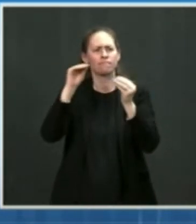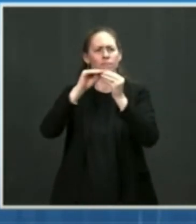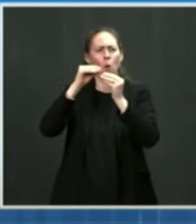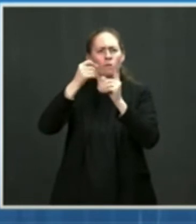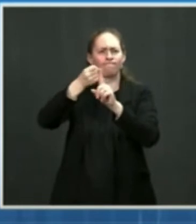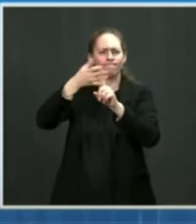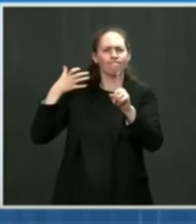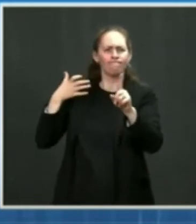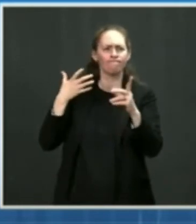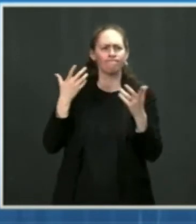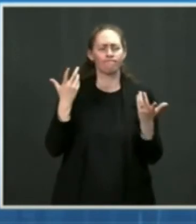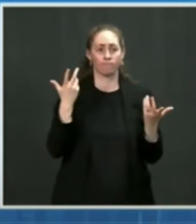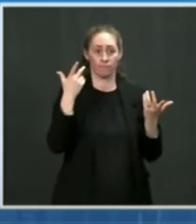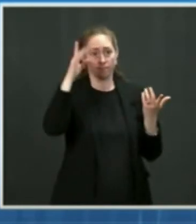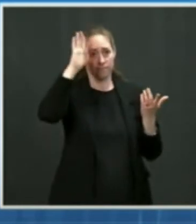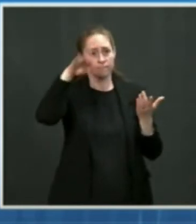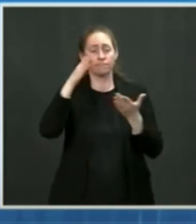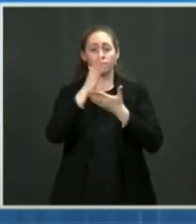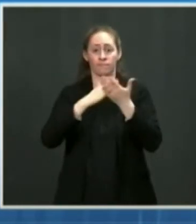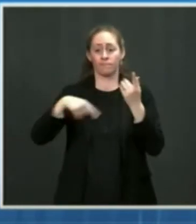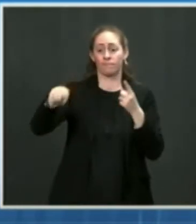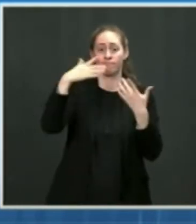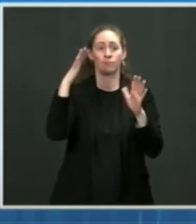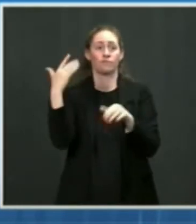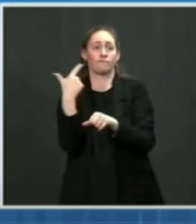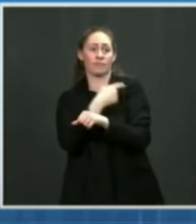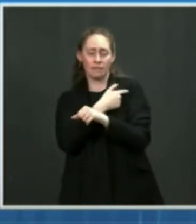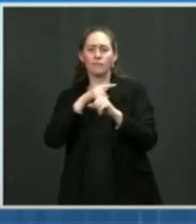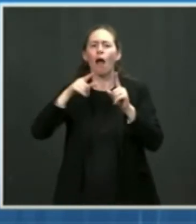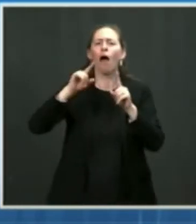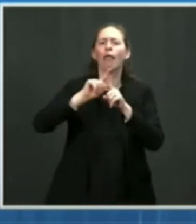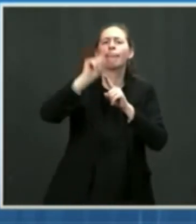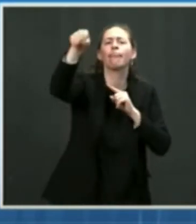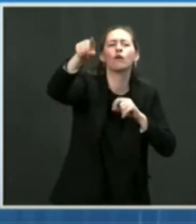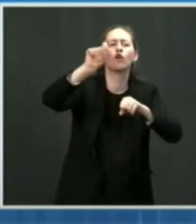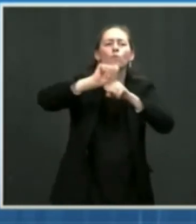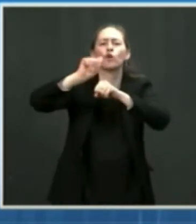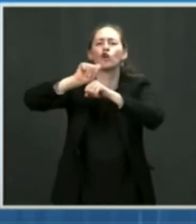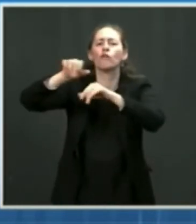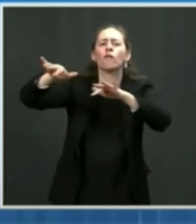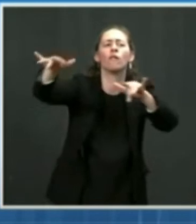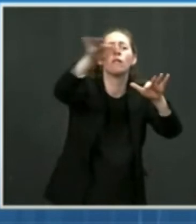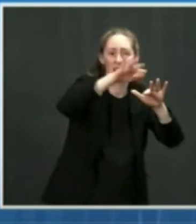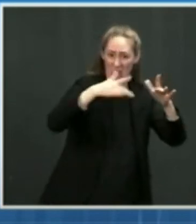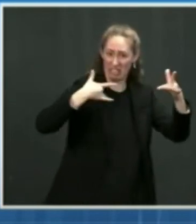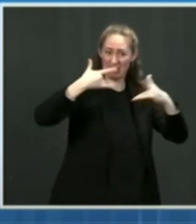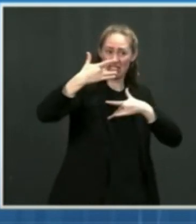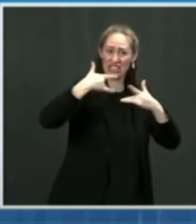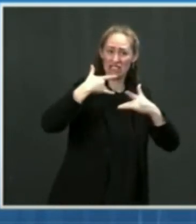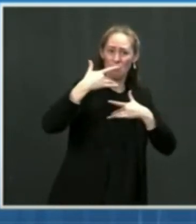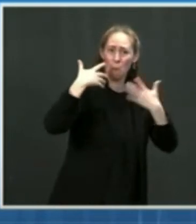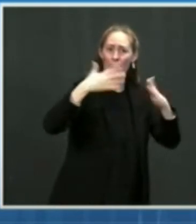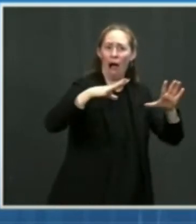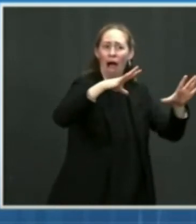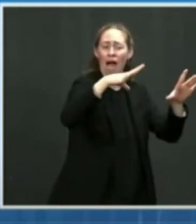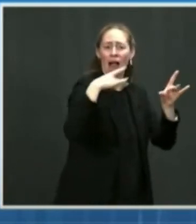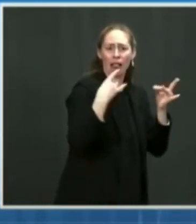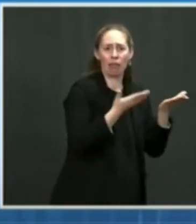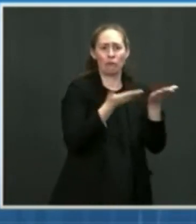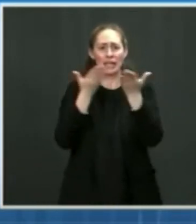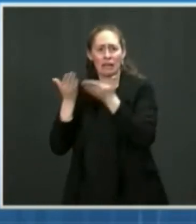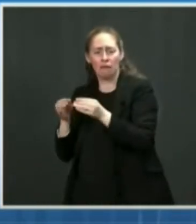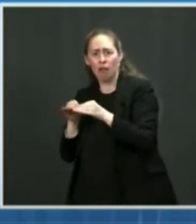in a household, but then someone's going to work, should they be worried about the variants breaking through more? Or maybe should they just be worried